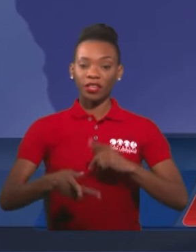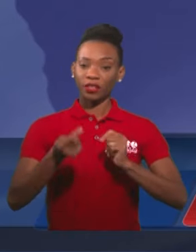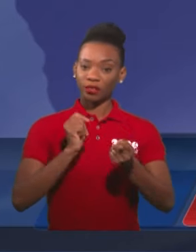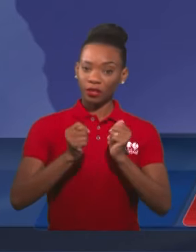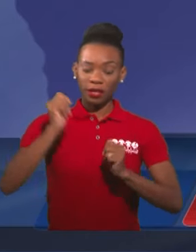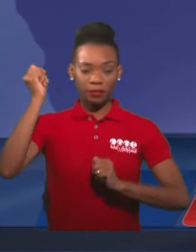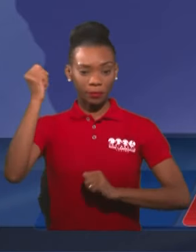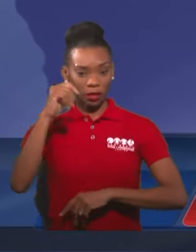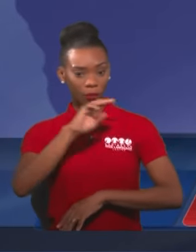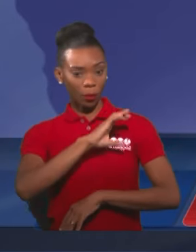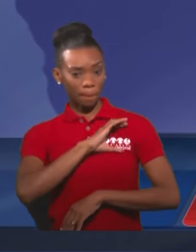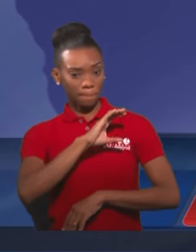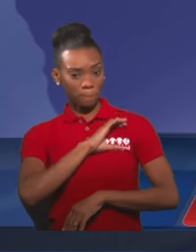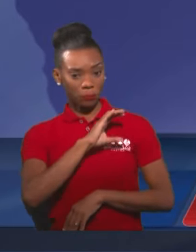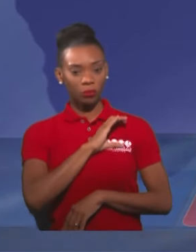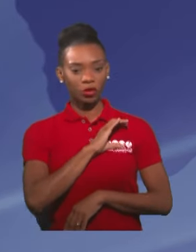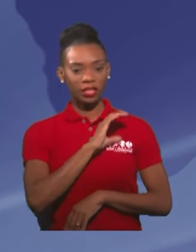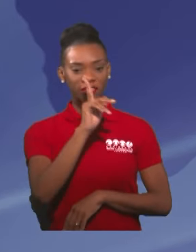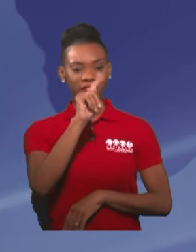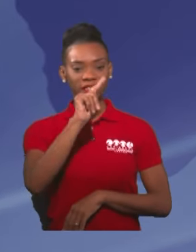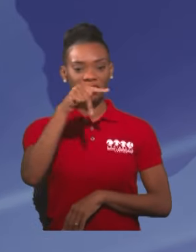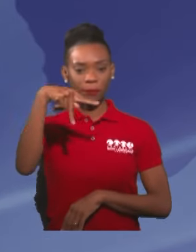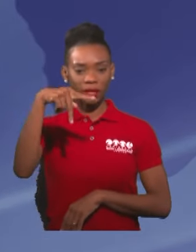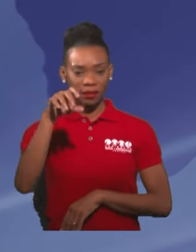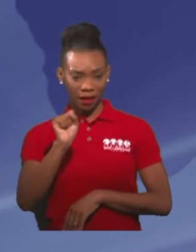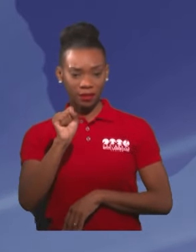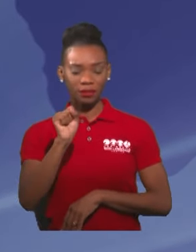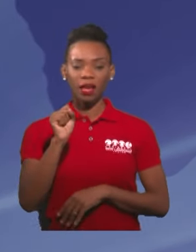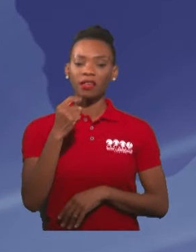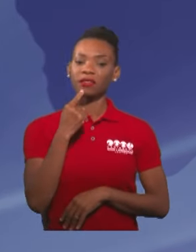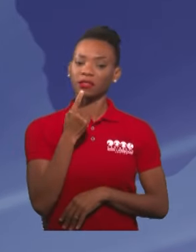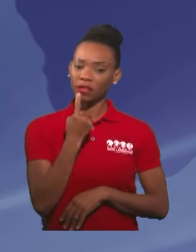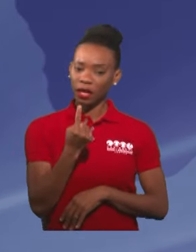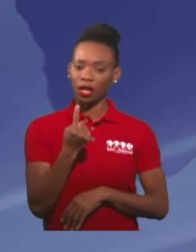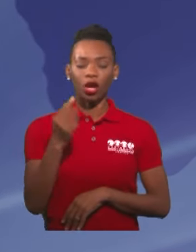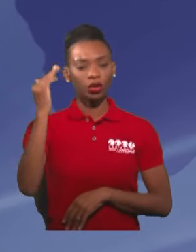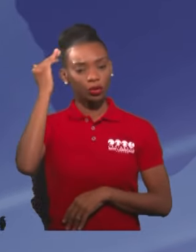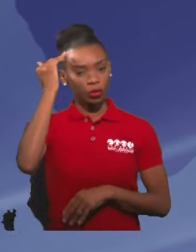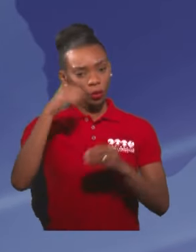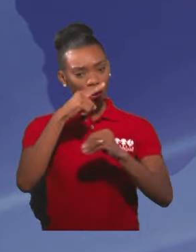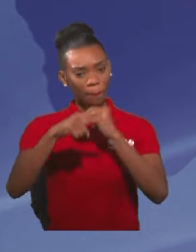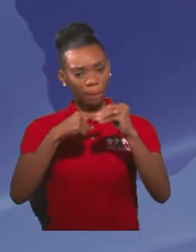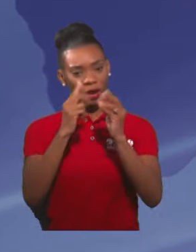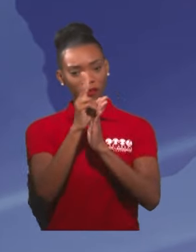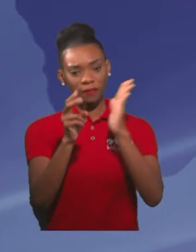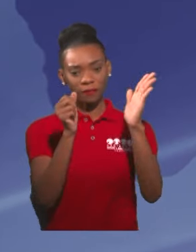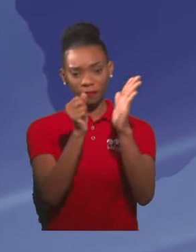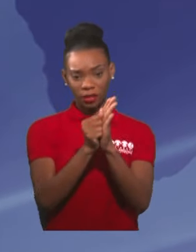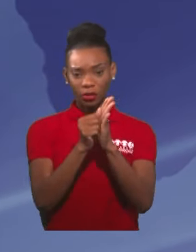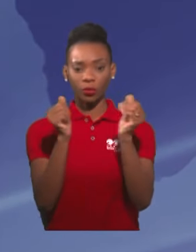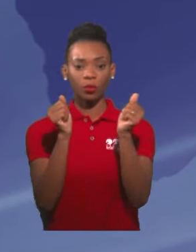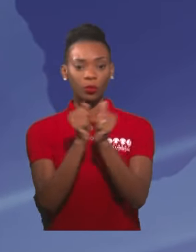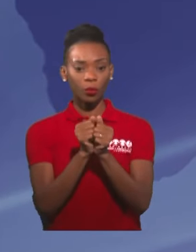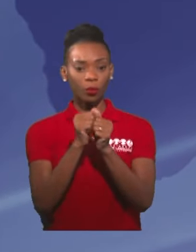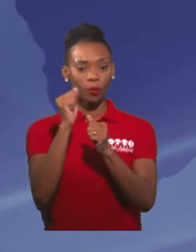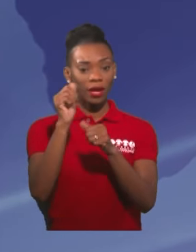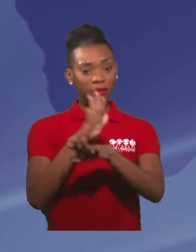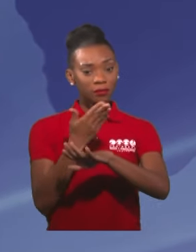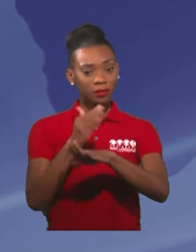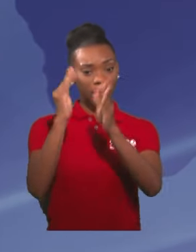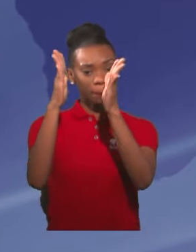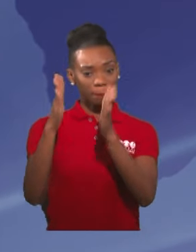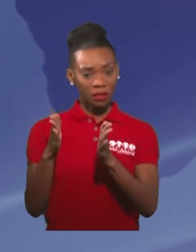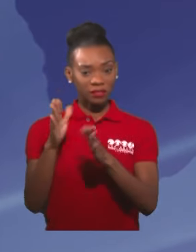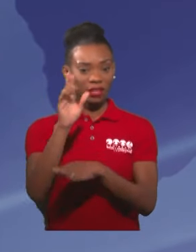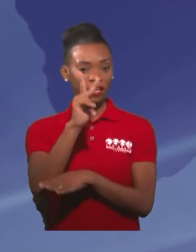Trinidad and Tobago Police Service said they are aware of a video circulating on social media made by local entertainer Kenneth Supersad, who alleges